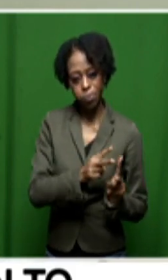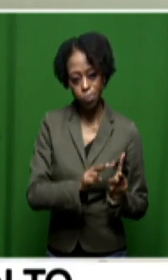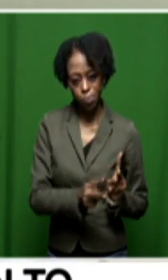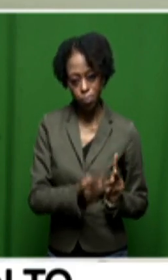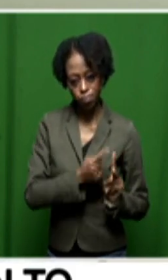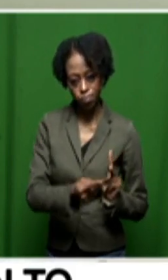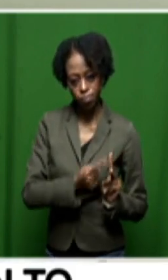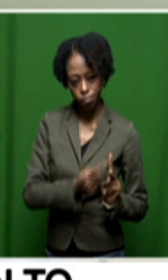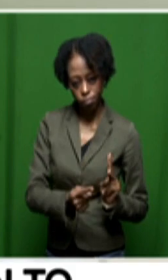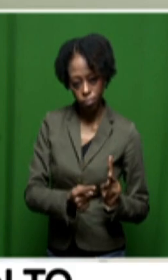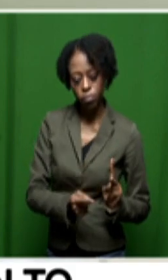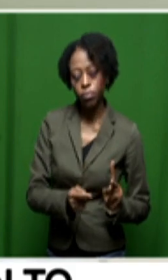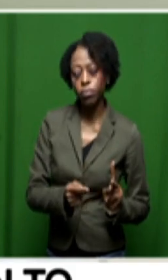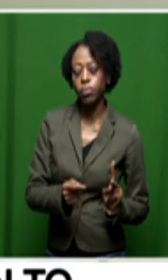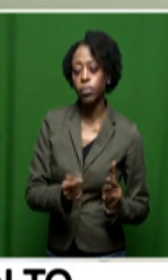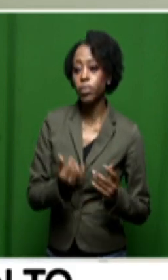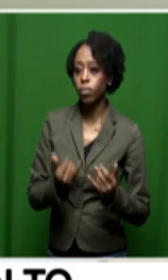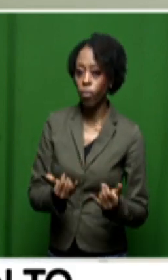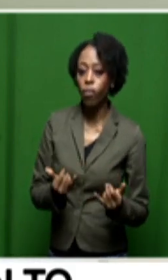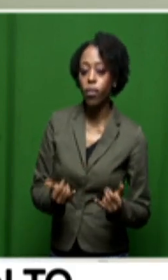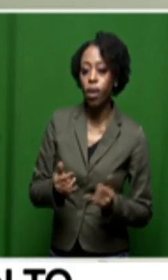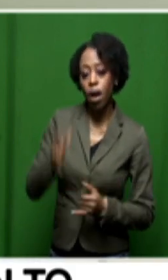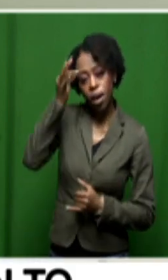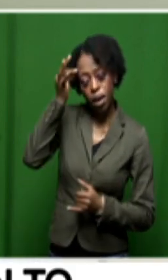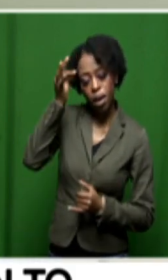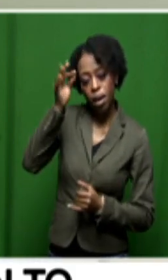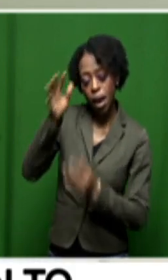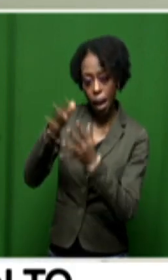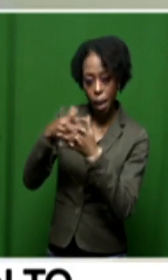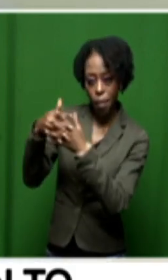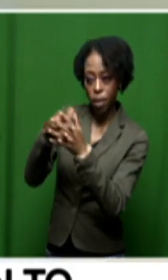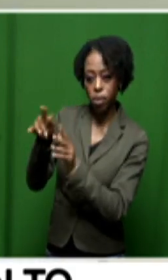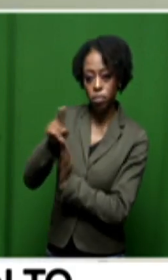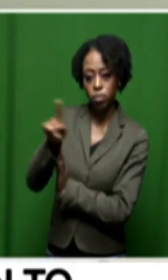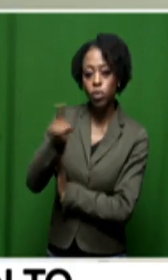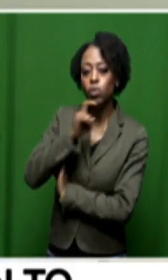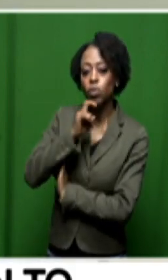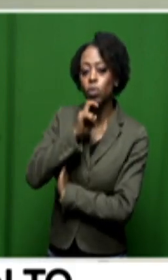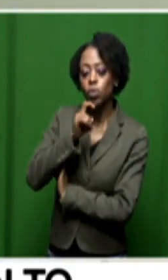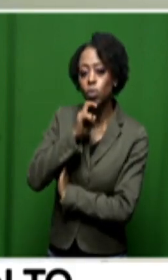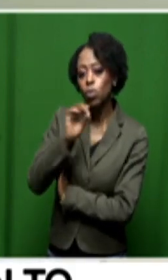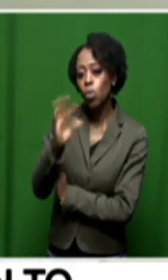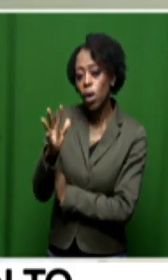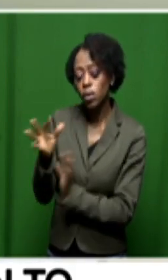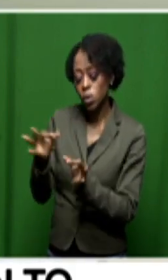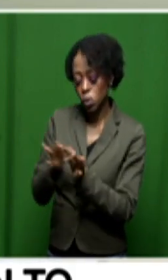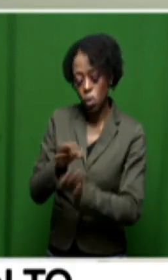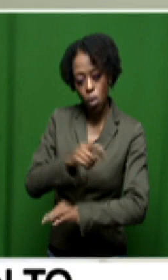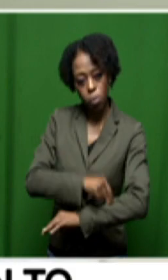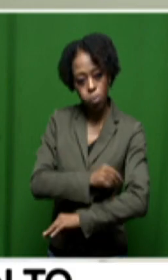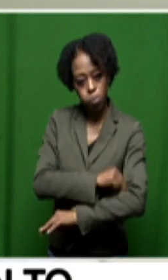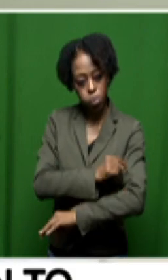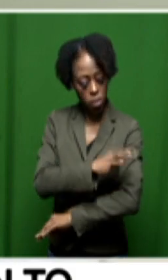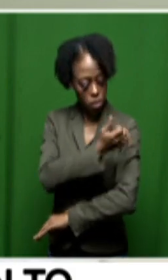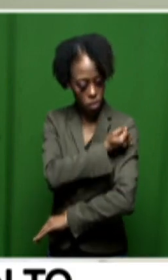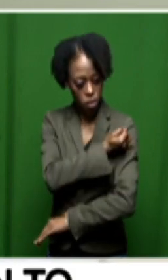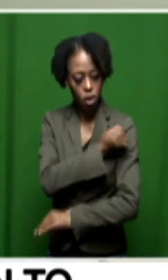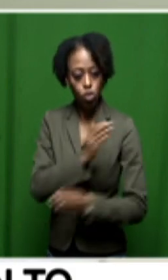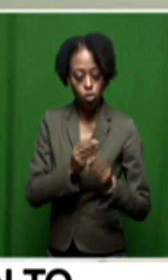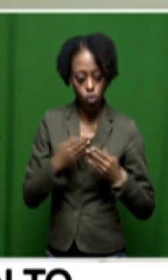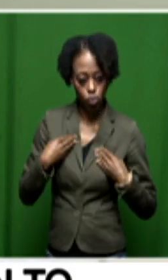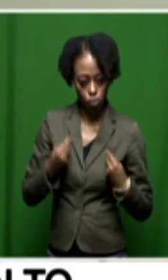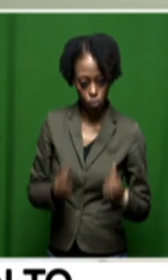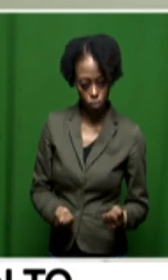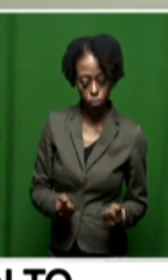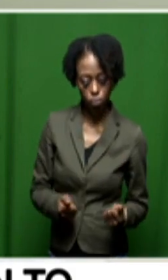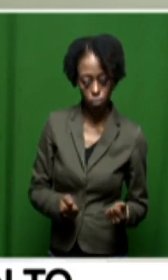virus. And in the States, they're already utilizing variants of the smallpox virus in